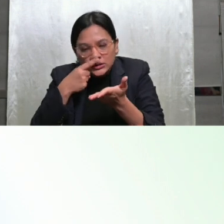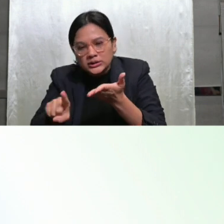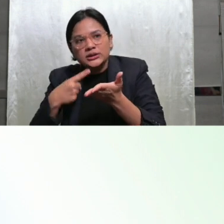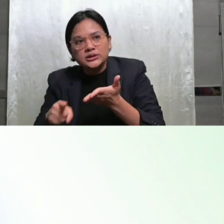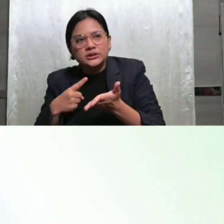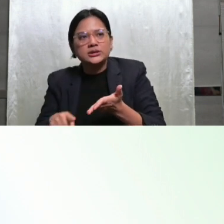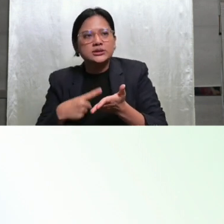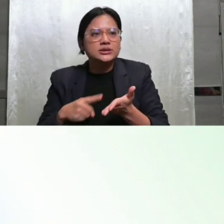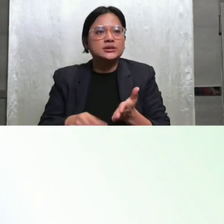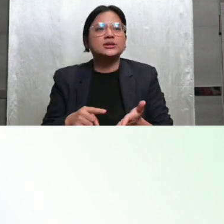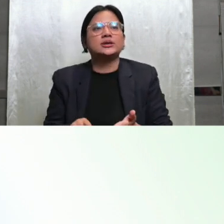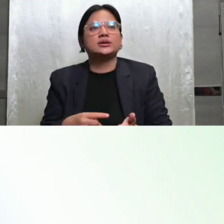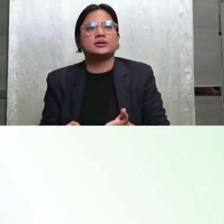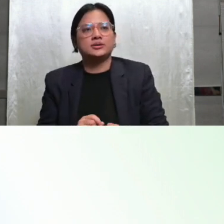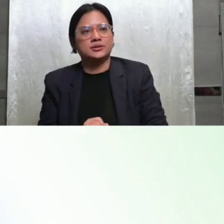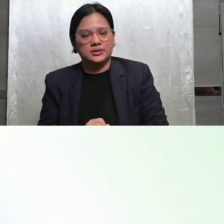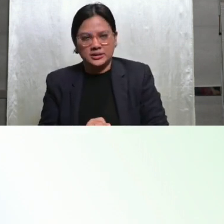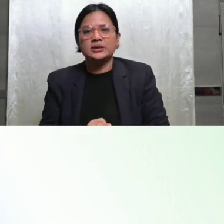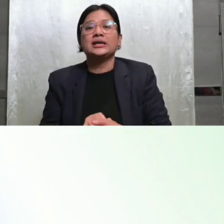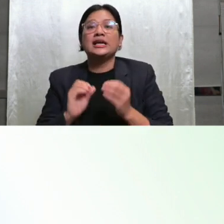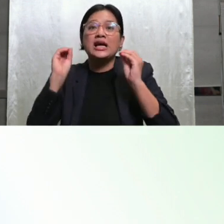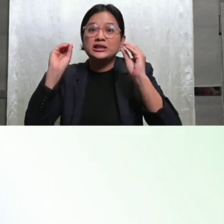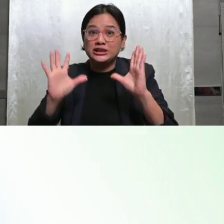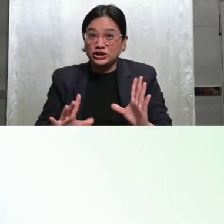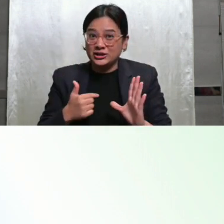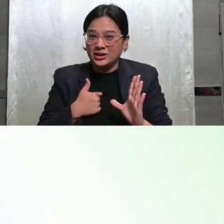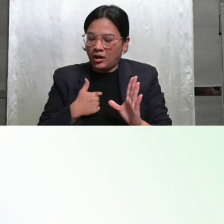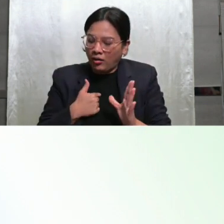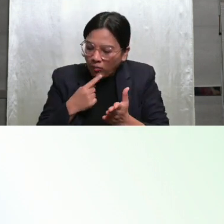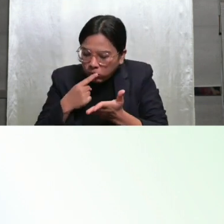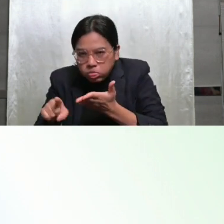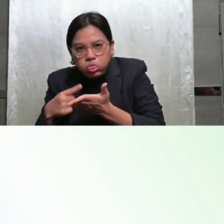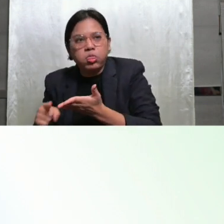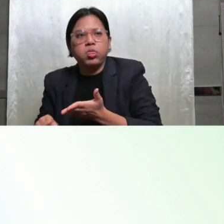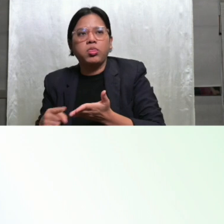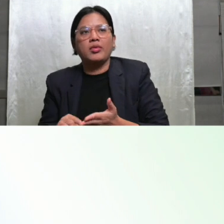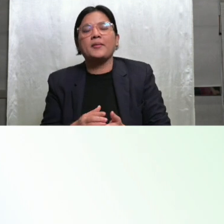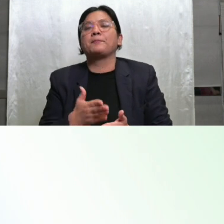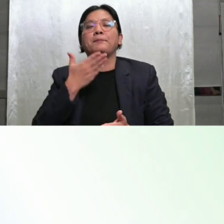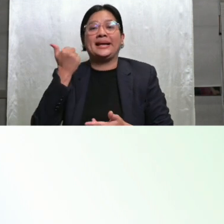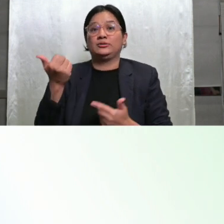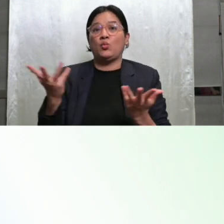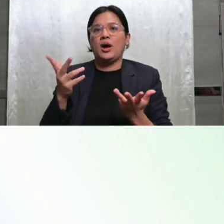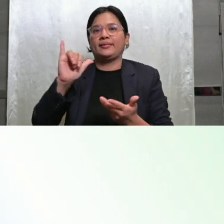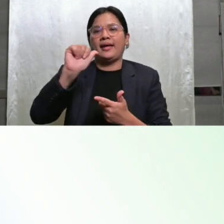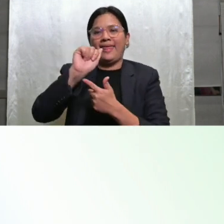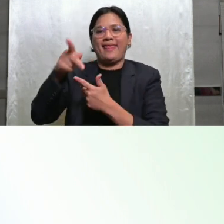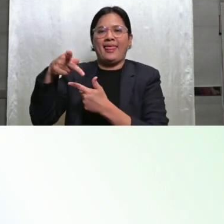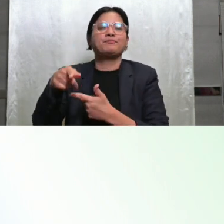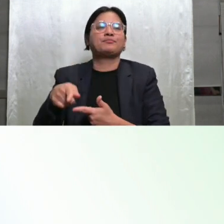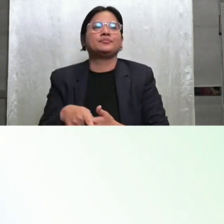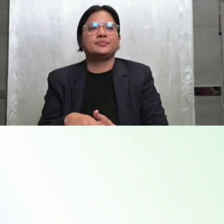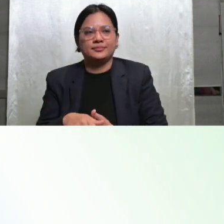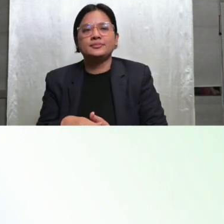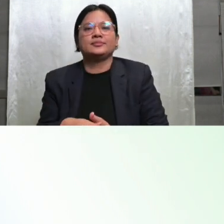pain points are a thing of the past. Let's explore how Codavery transforms grading, making it a breeze for instructors like you.